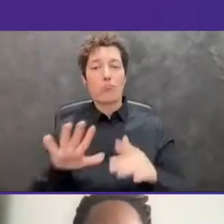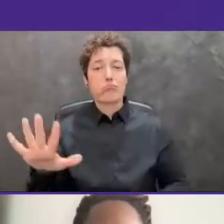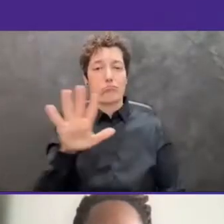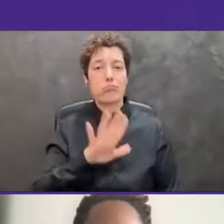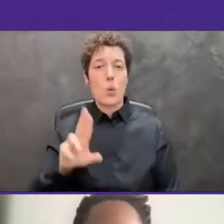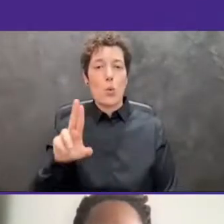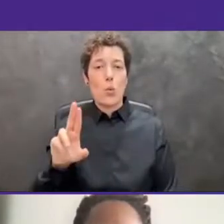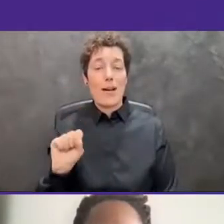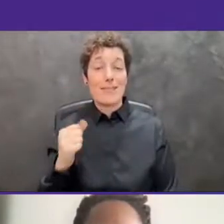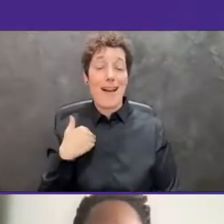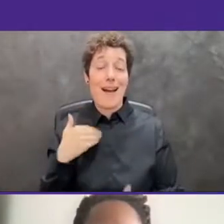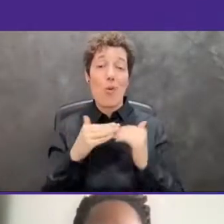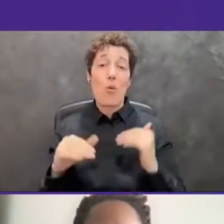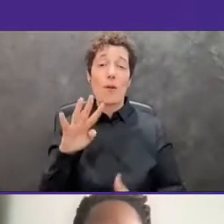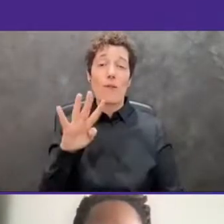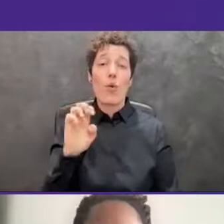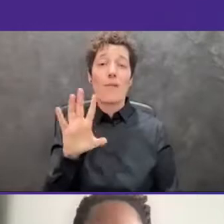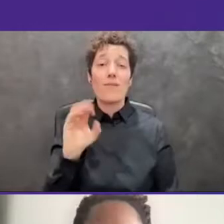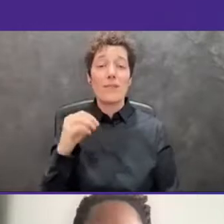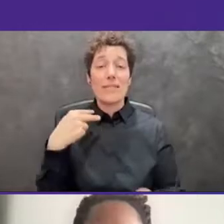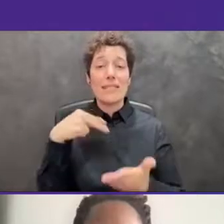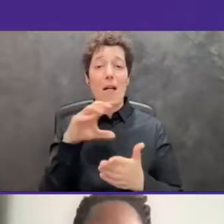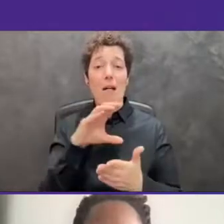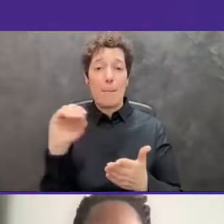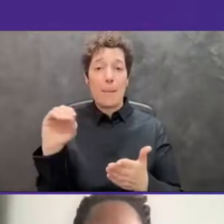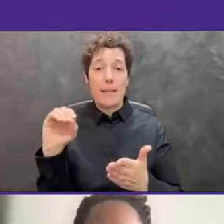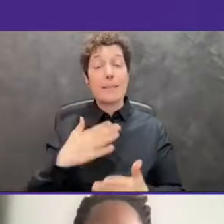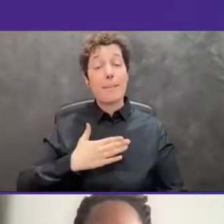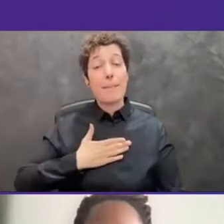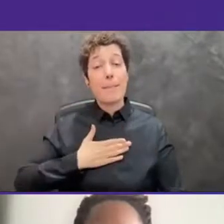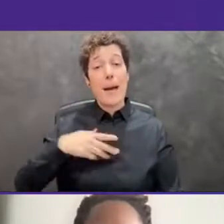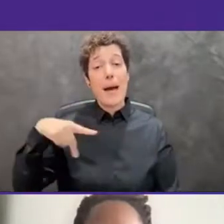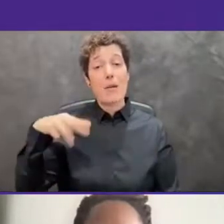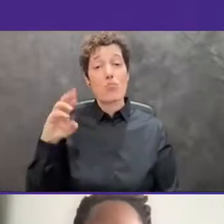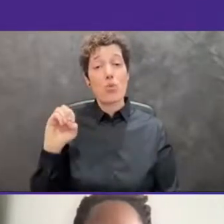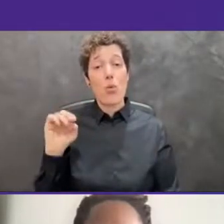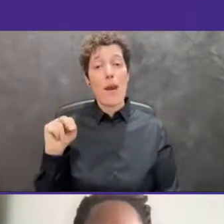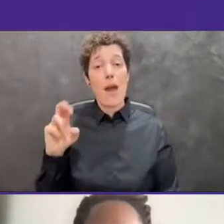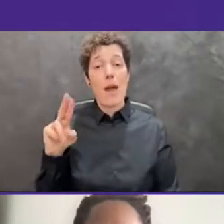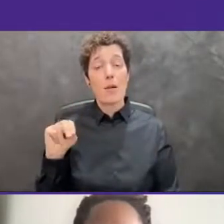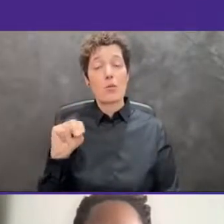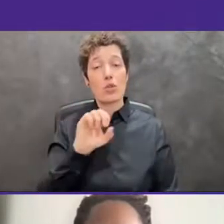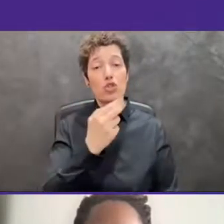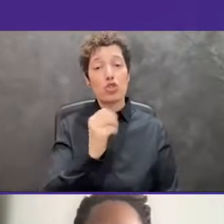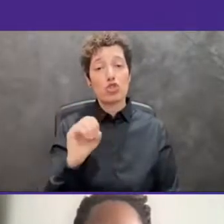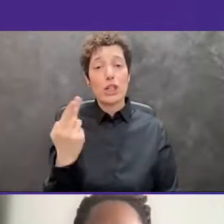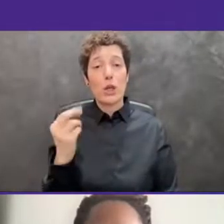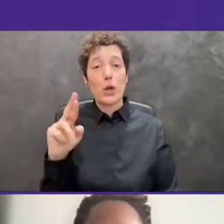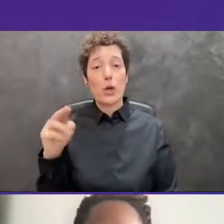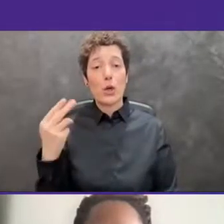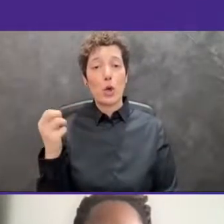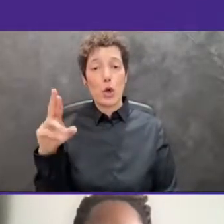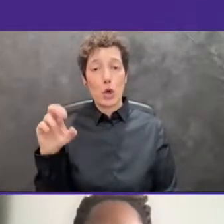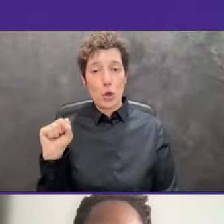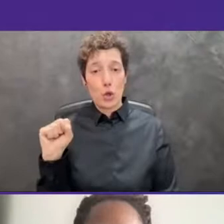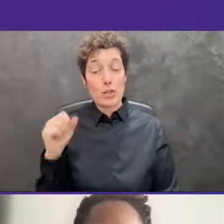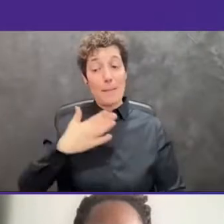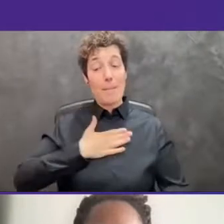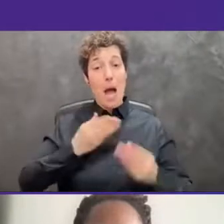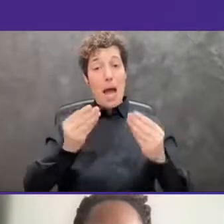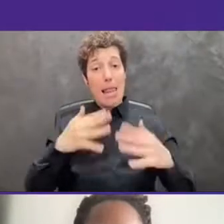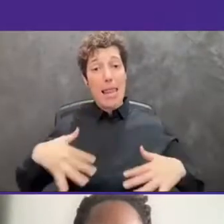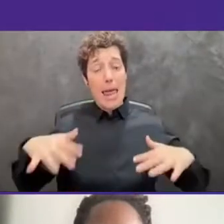dance companies. My pronouns are she, her, hers. I'm calling in from the traditional land and